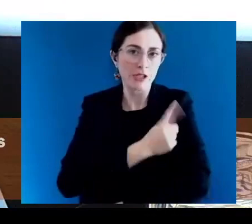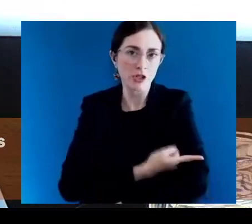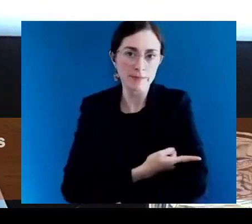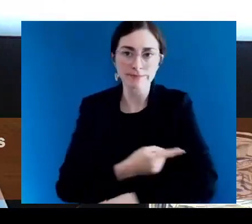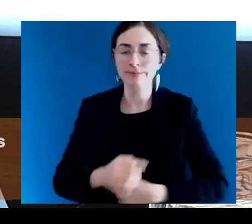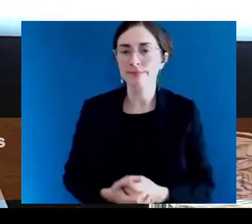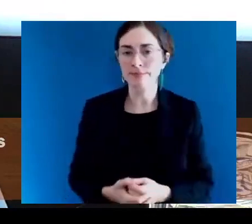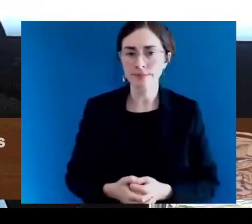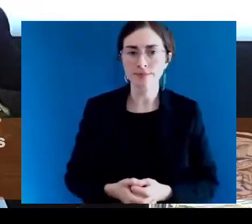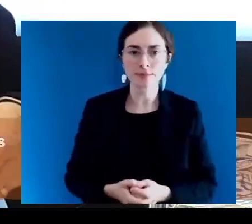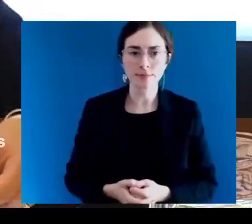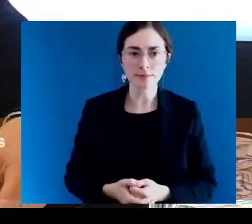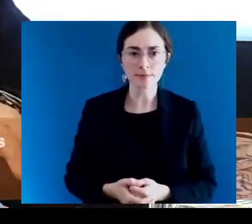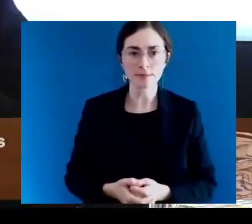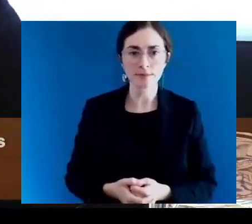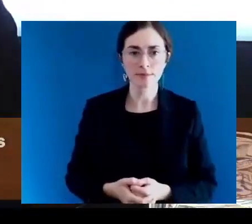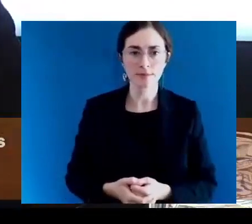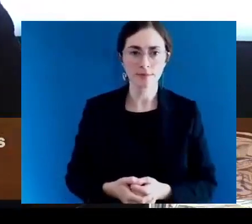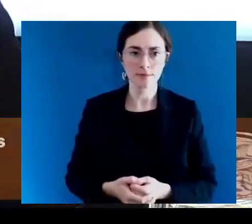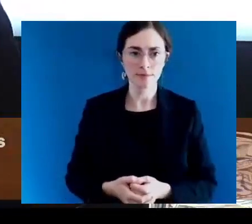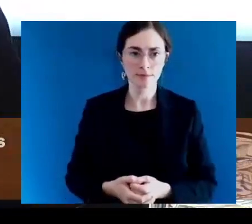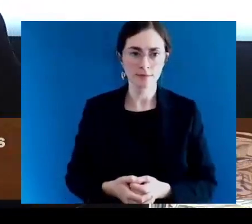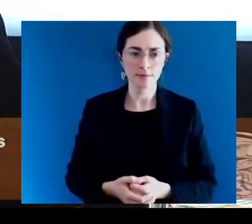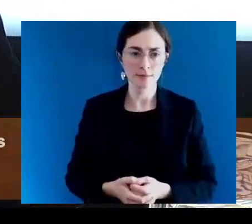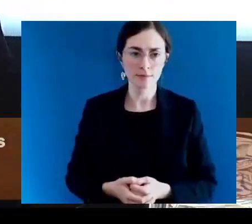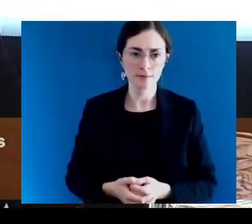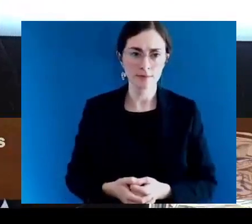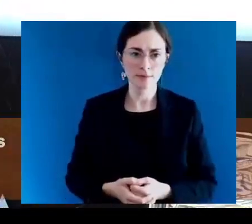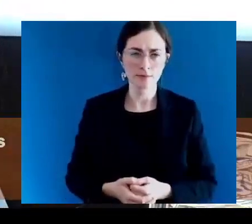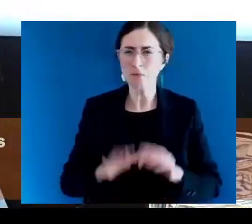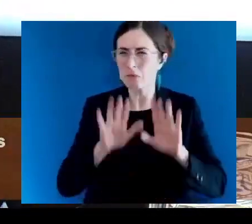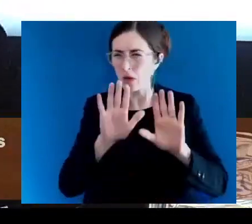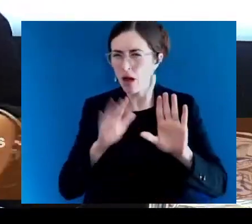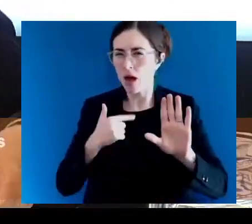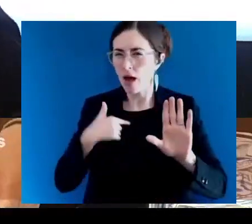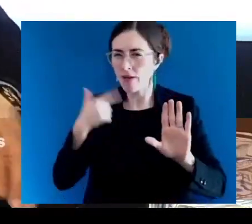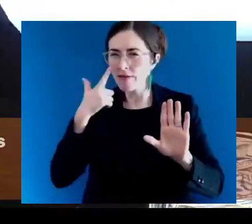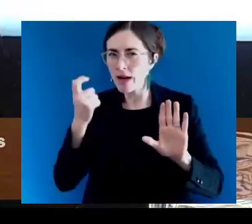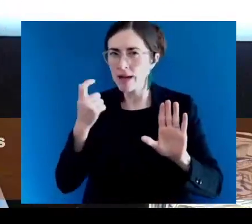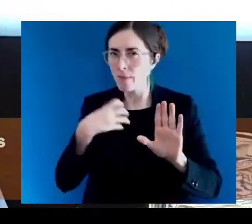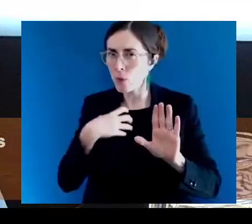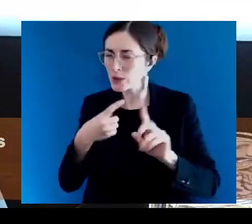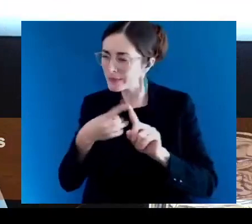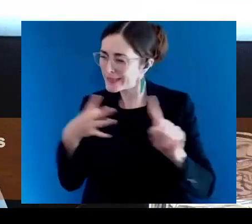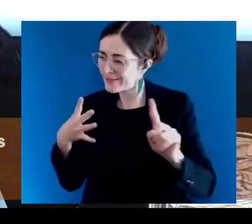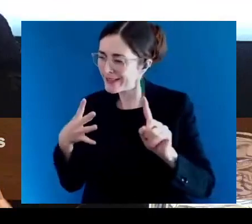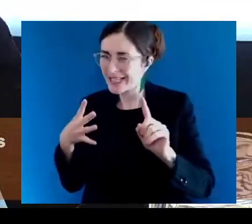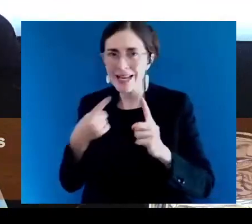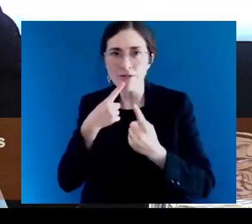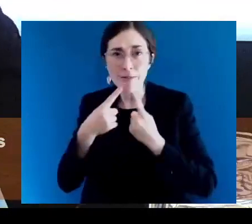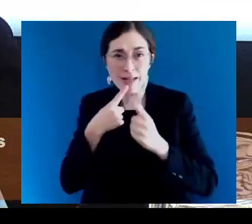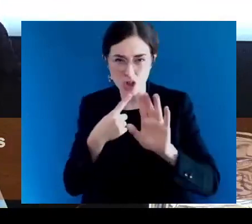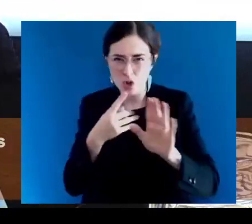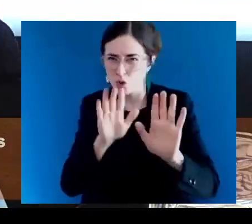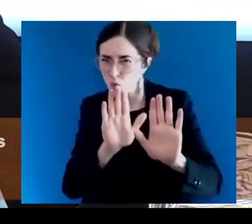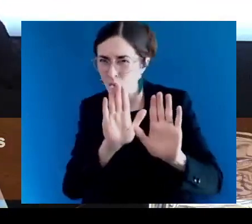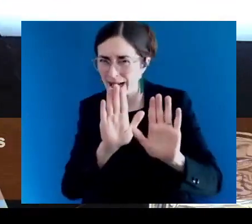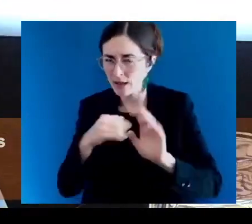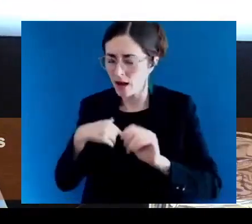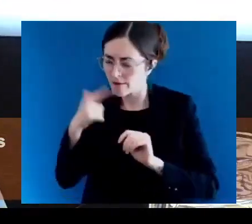there is some further info that is more specific if that's what you're seeking, if you allow me a chance to identify